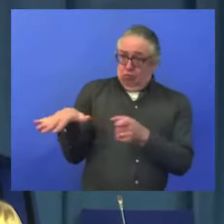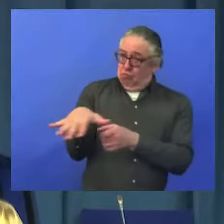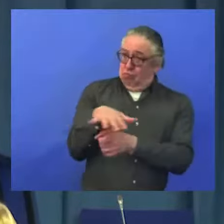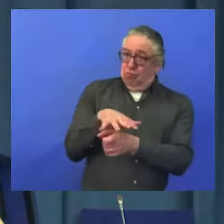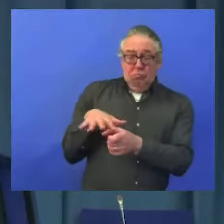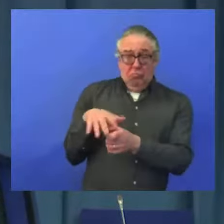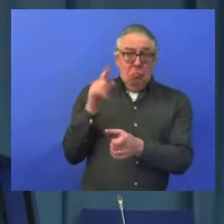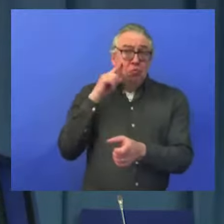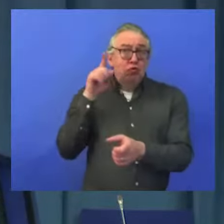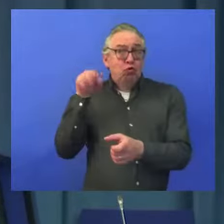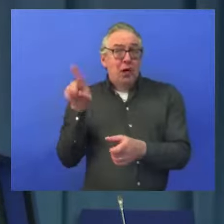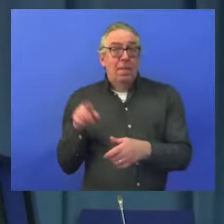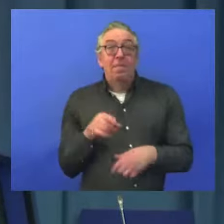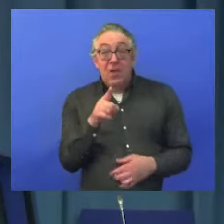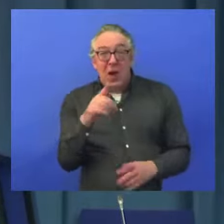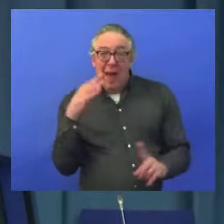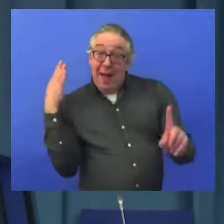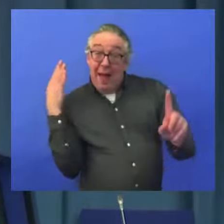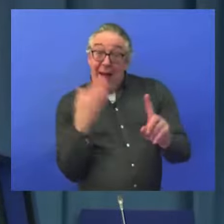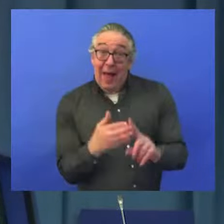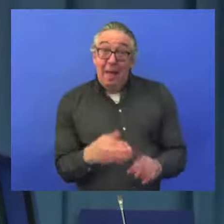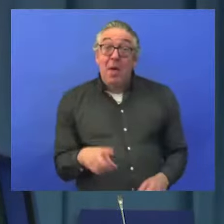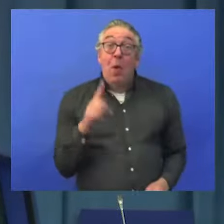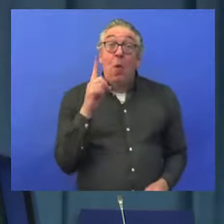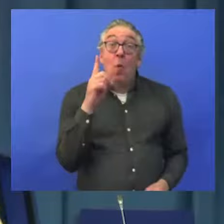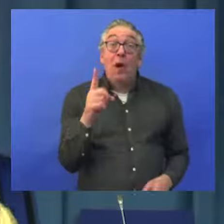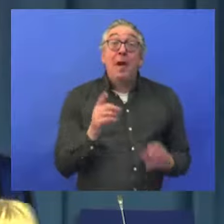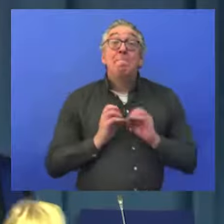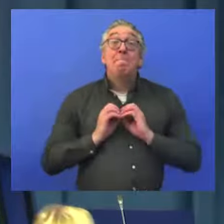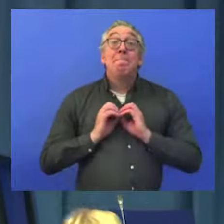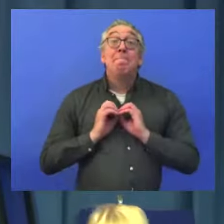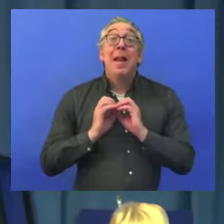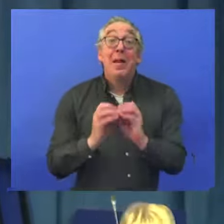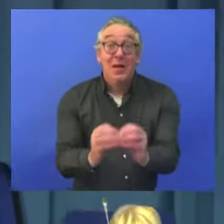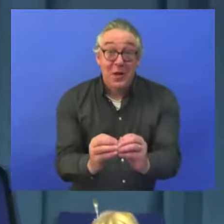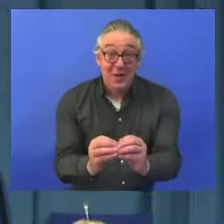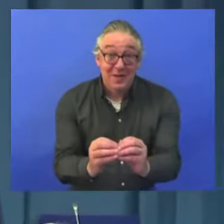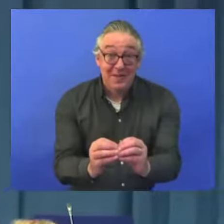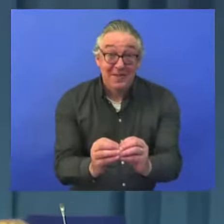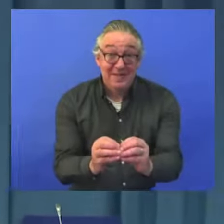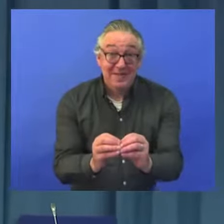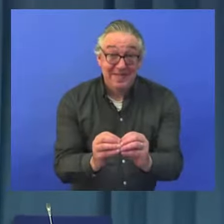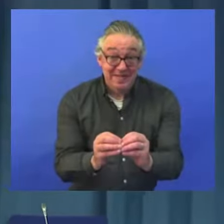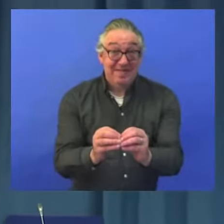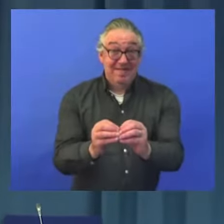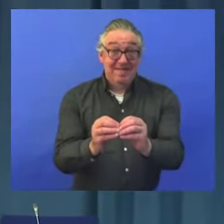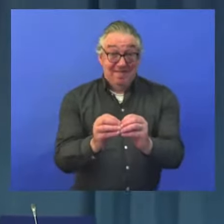billion places. I think that's a good one. Thank you so much, Holger. Really appreciate it, and thank you, everybody.